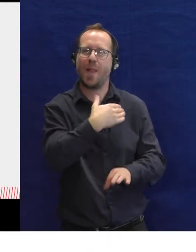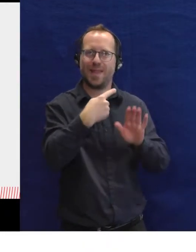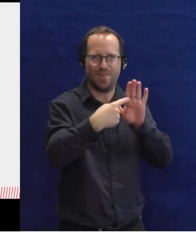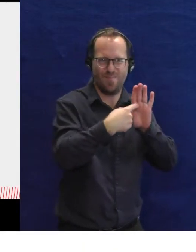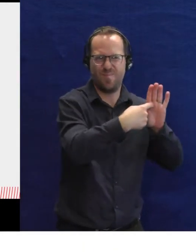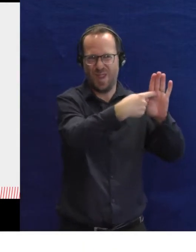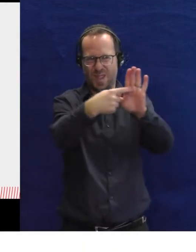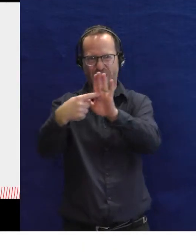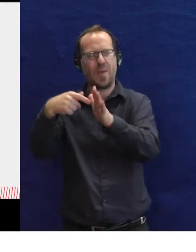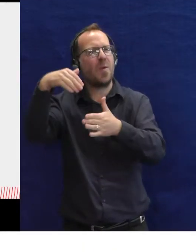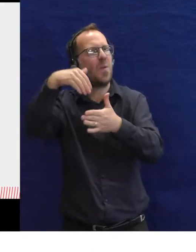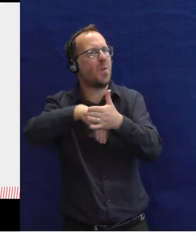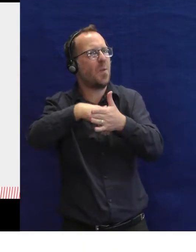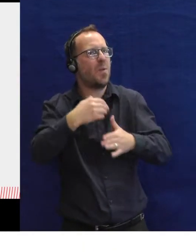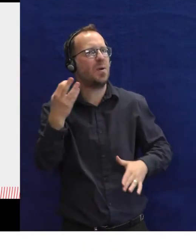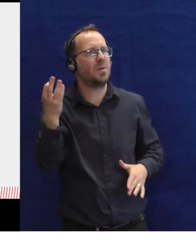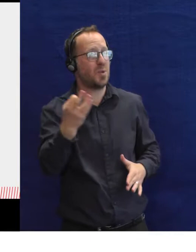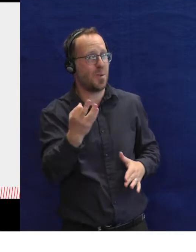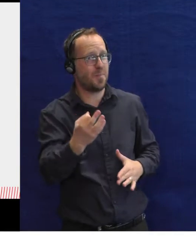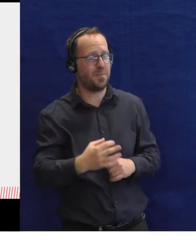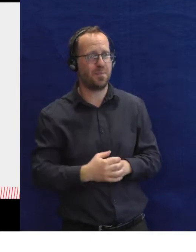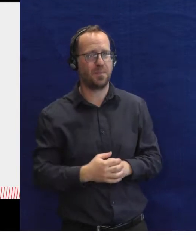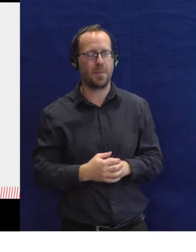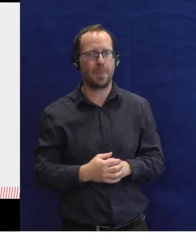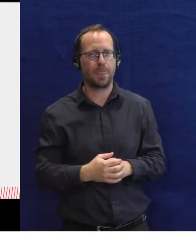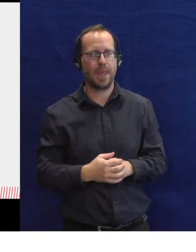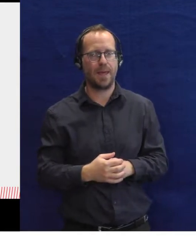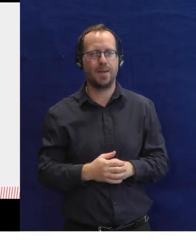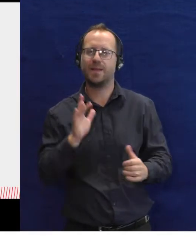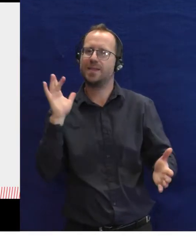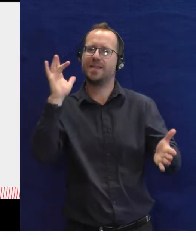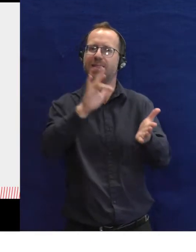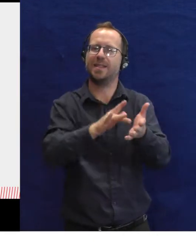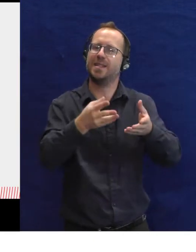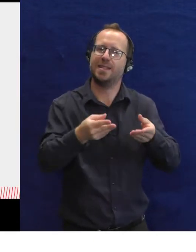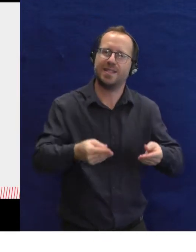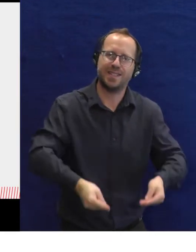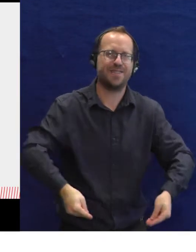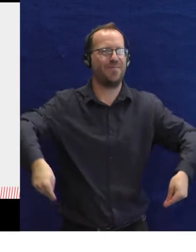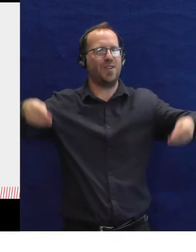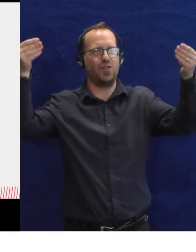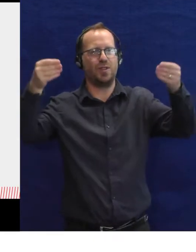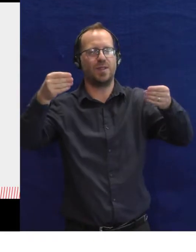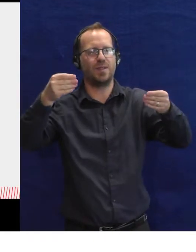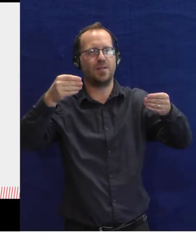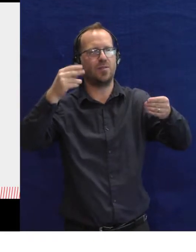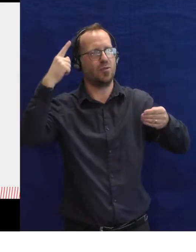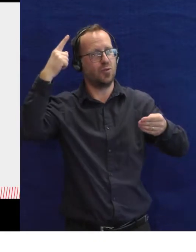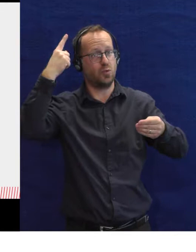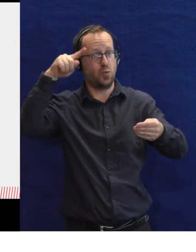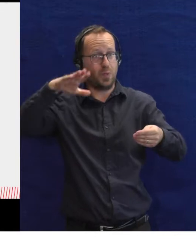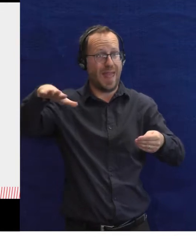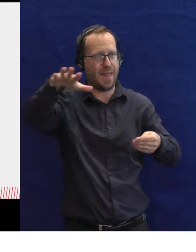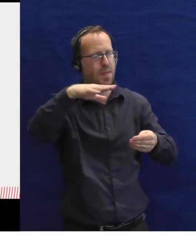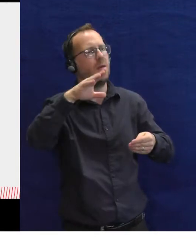idea was to speak with the class, to sensibilize the class about the need of this one student in